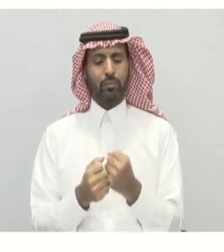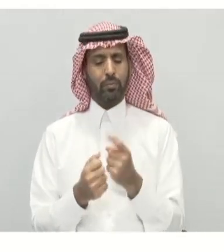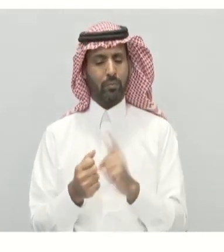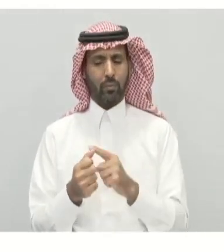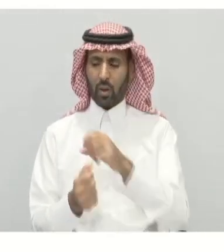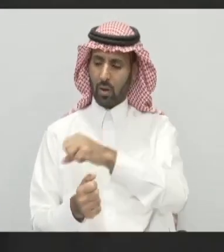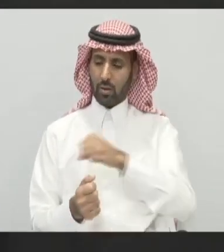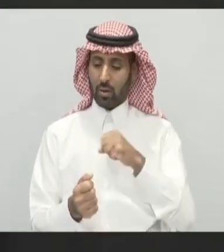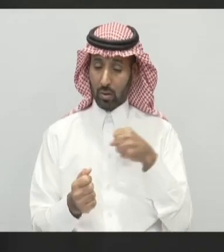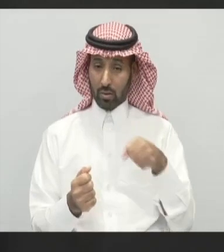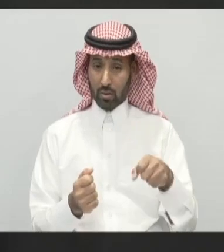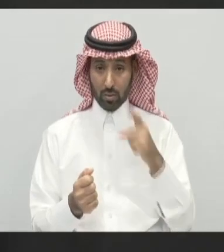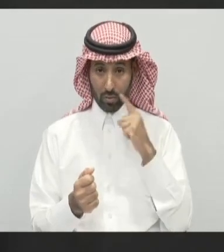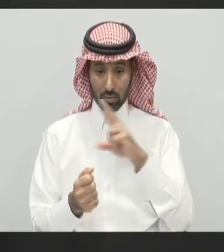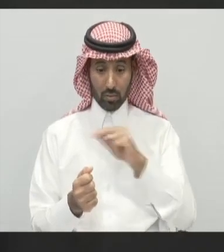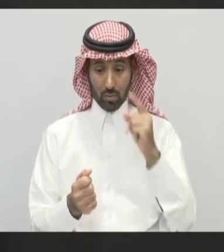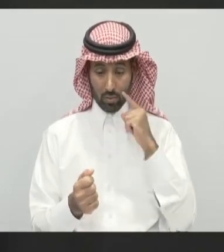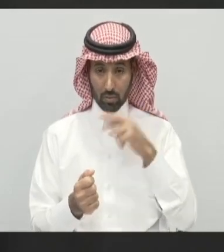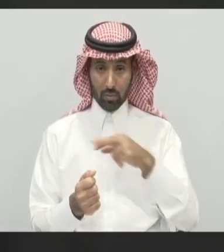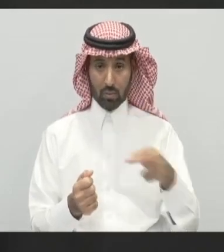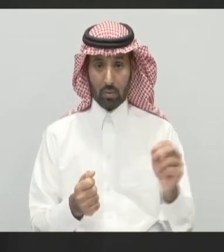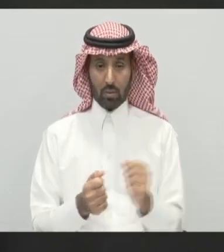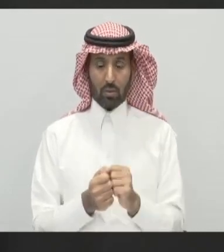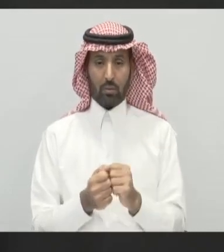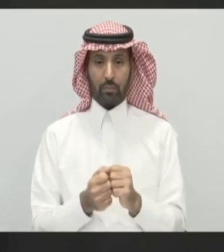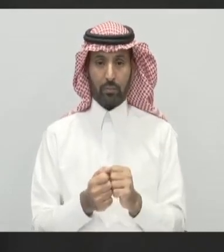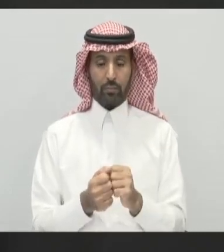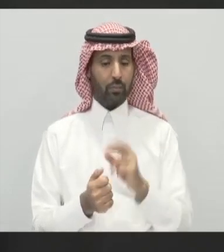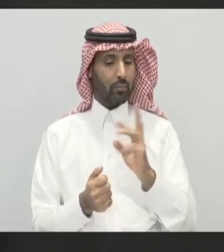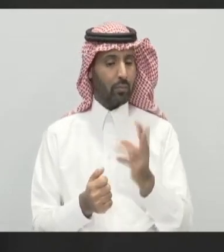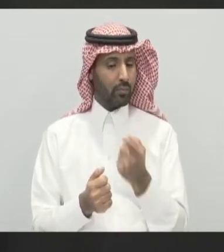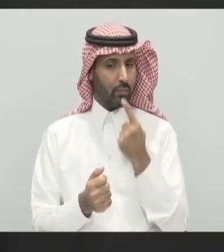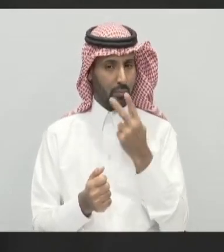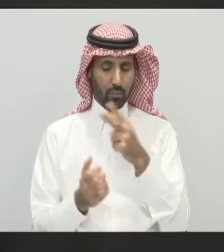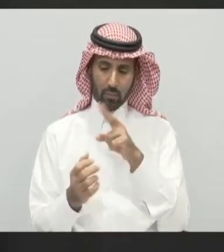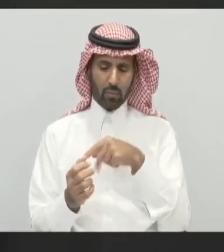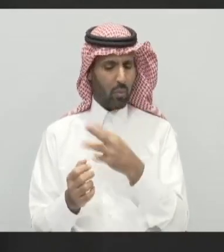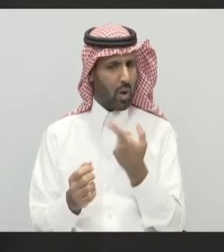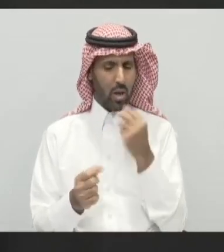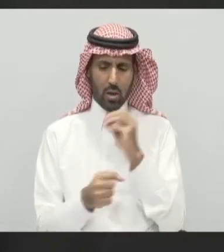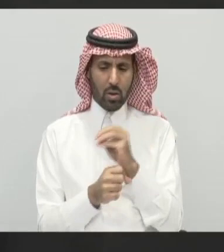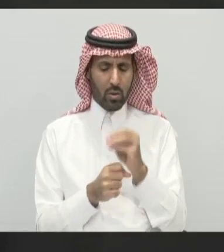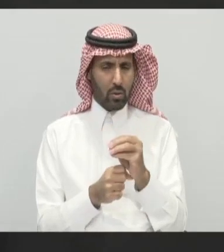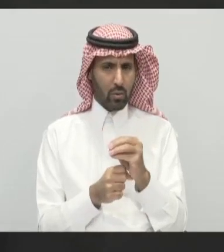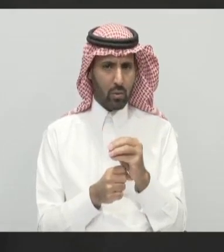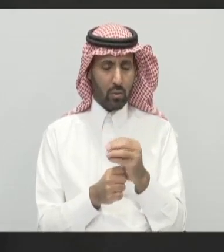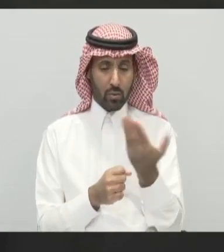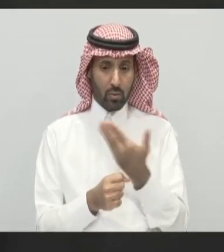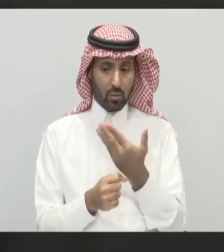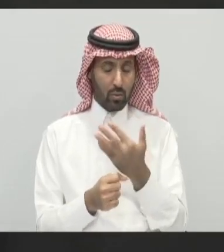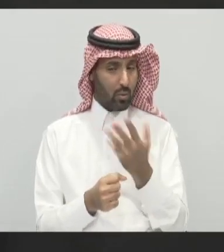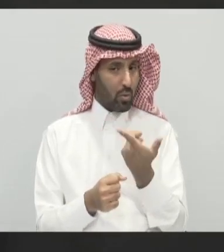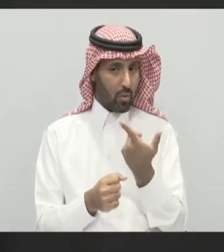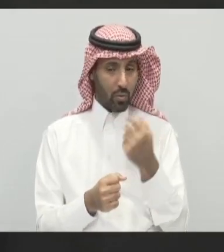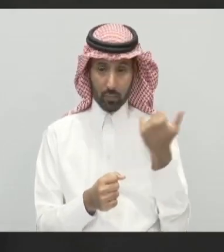So these are the differences. Why do we study such a thing? When you study such a thing, it's